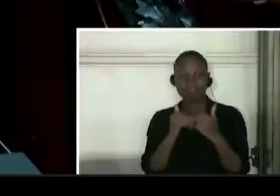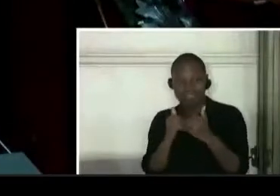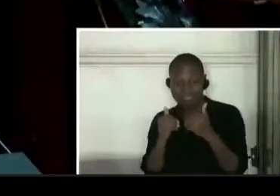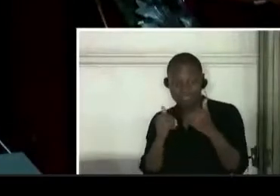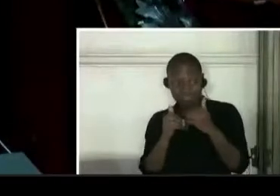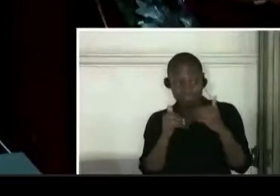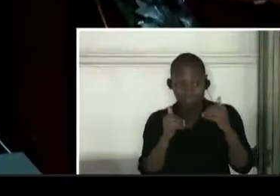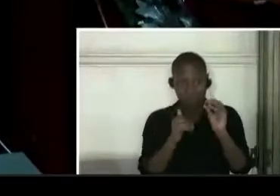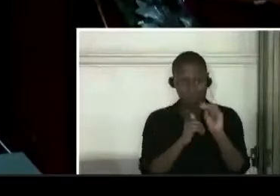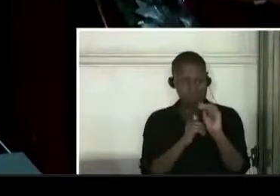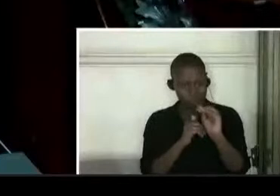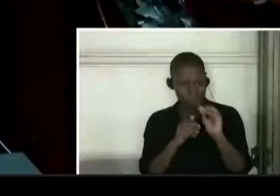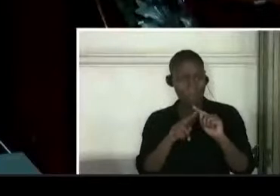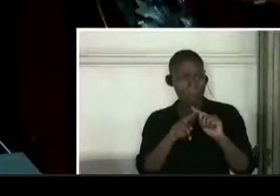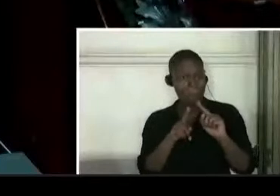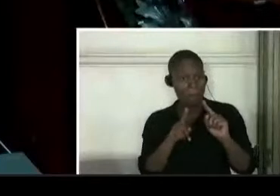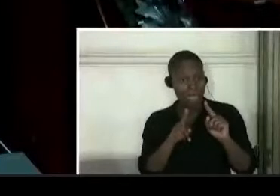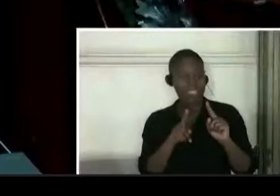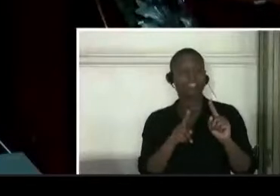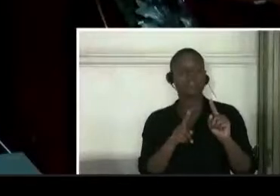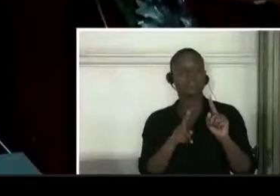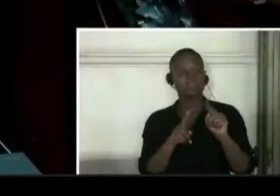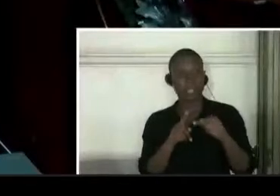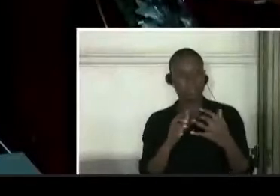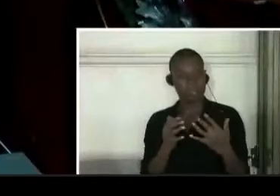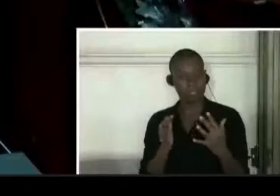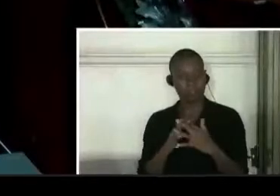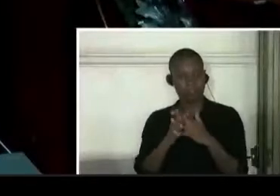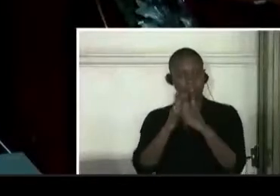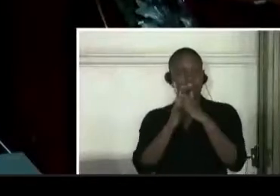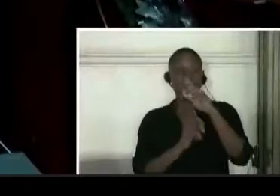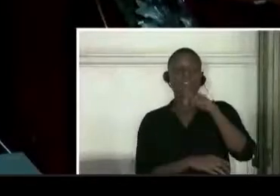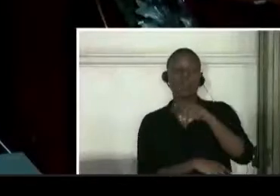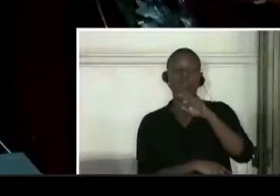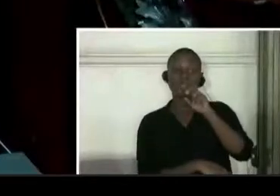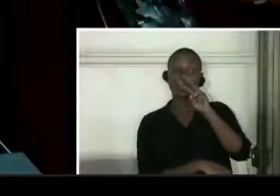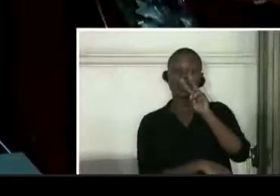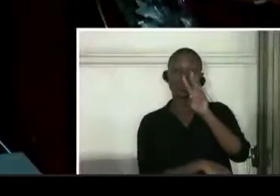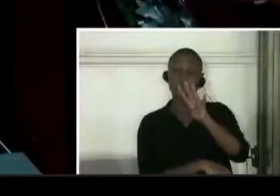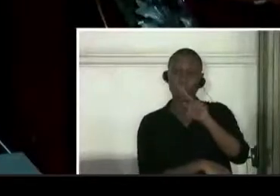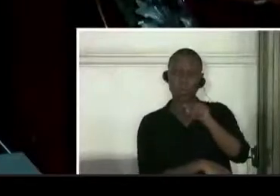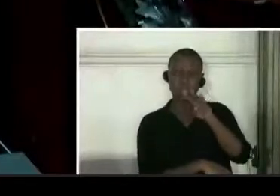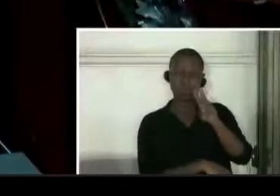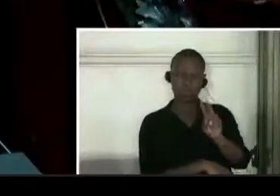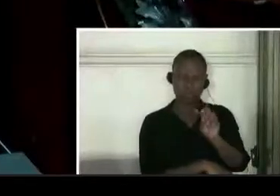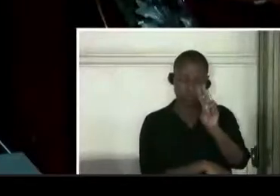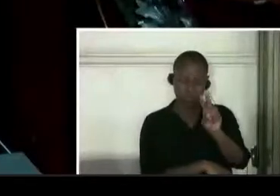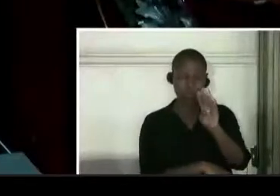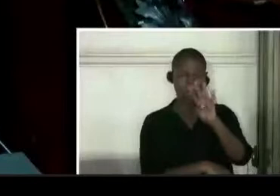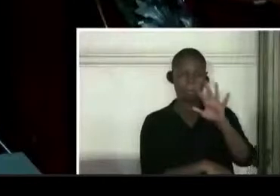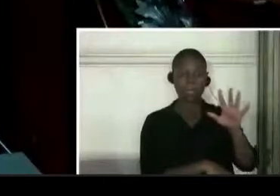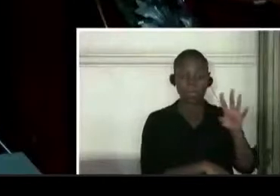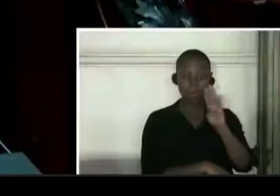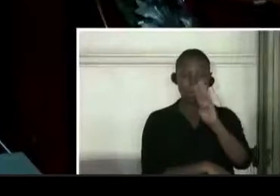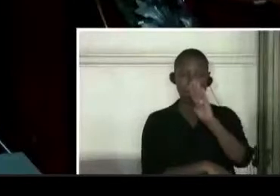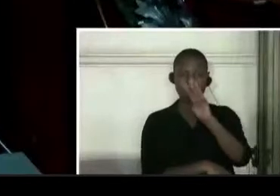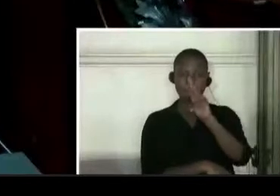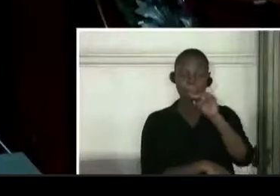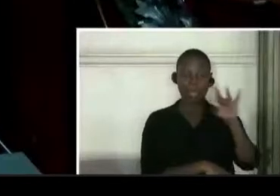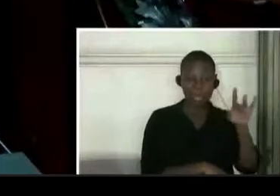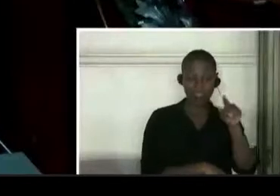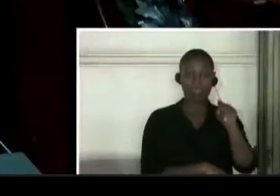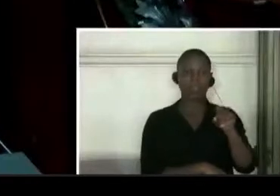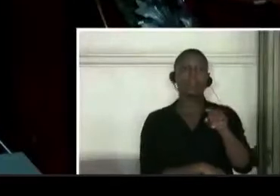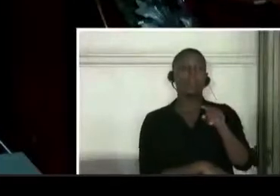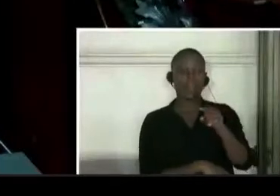of 4.123 billion in the 22-23 financial year will service our people accordingly.